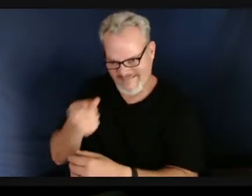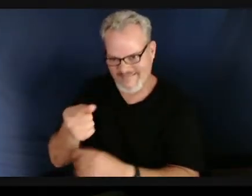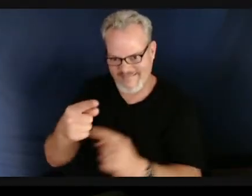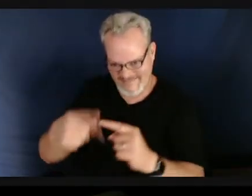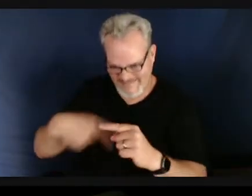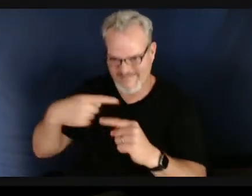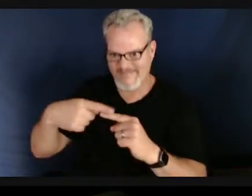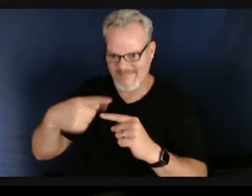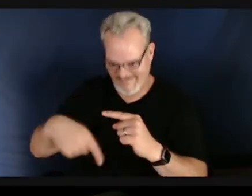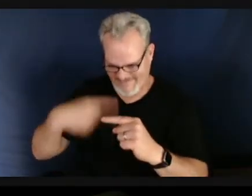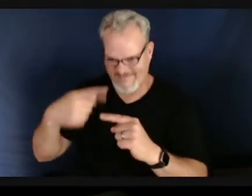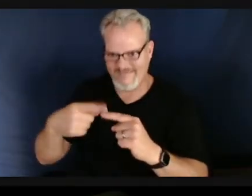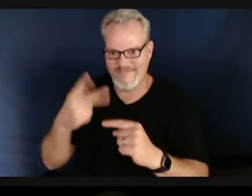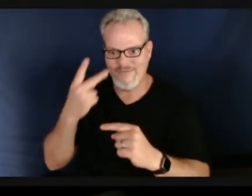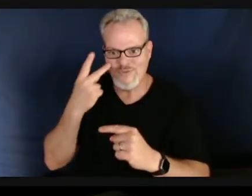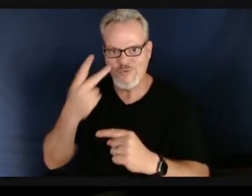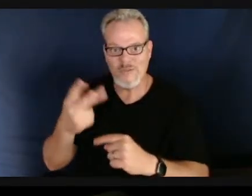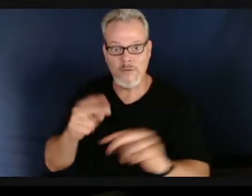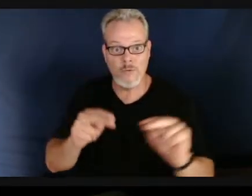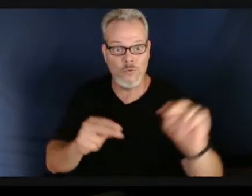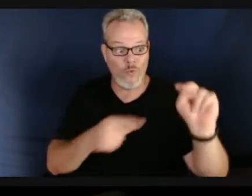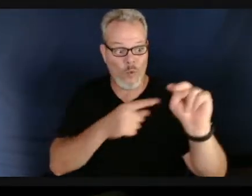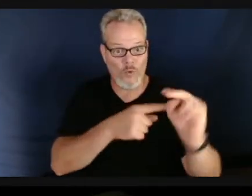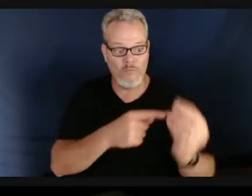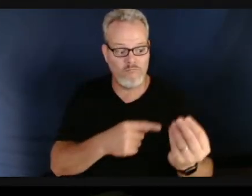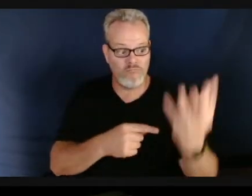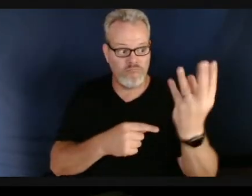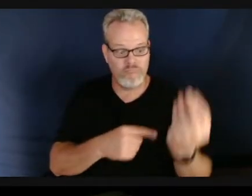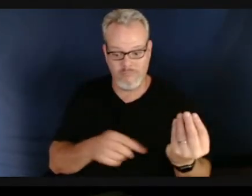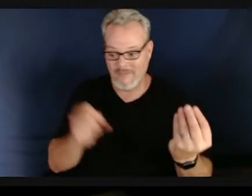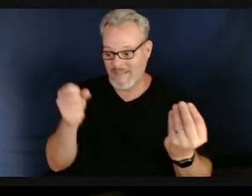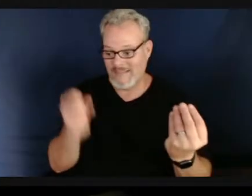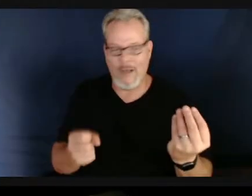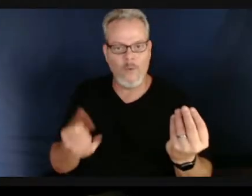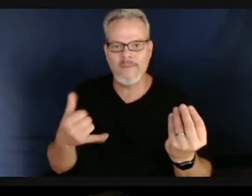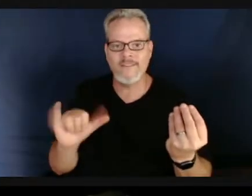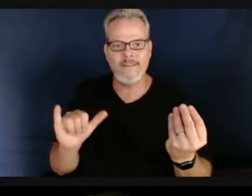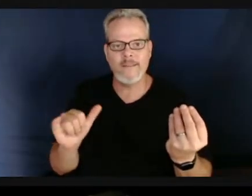that looks. North vent only, south vent still inactive, just degassing.